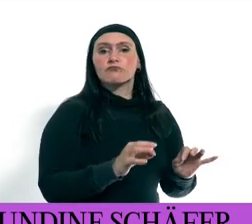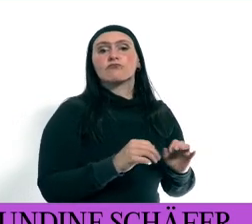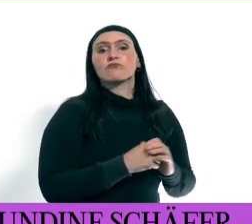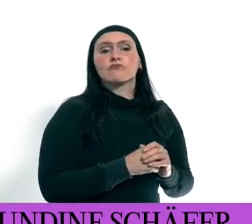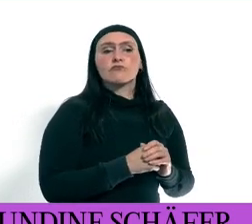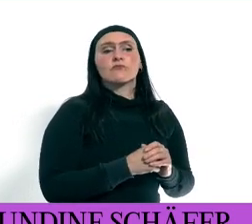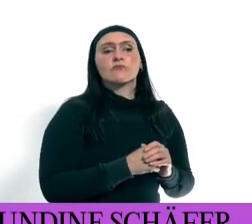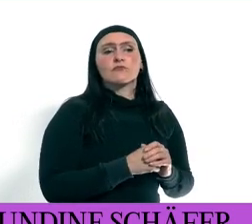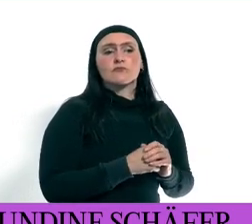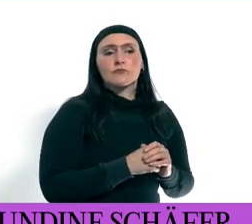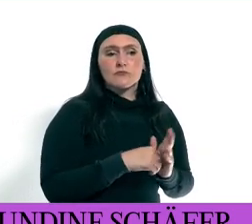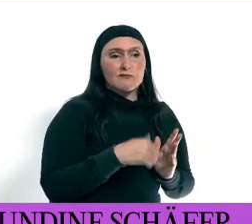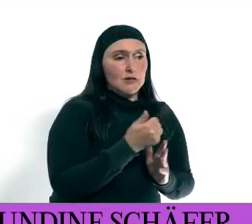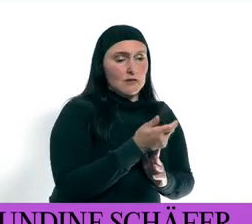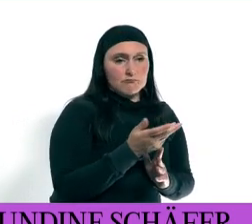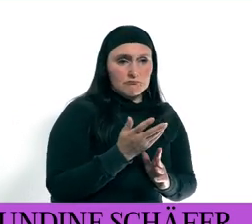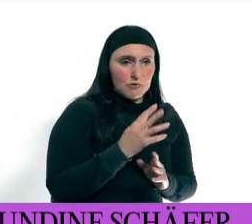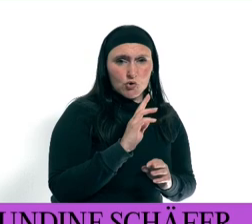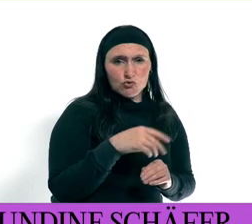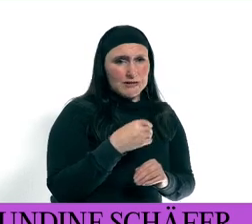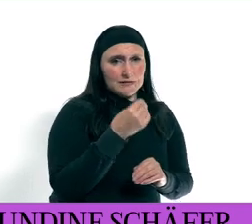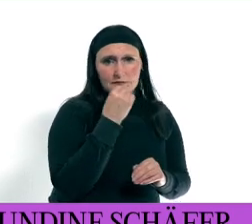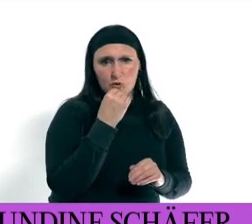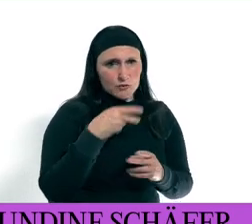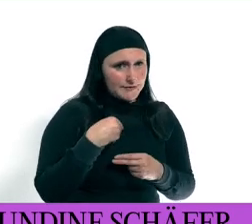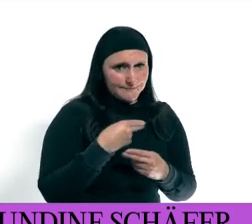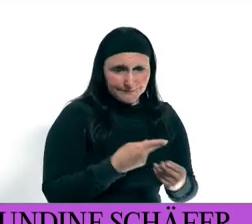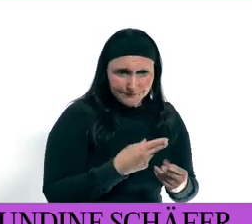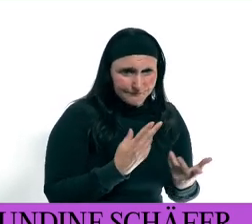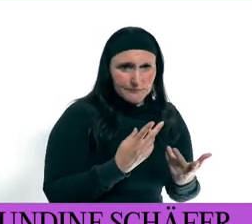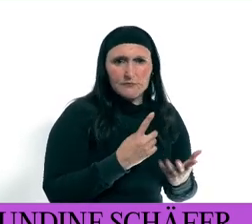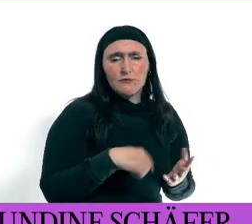waren bereit, sich der aktuellen Lage zu stellen. Of the house.